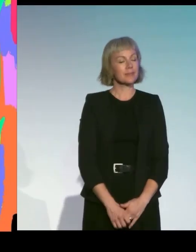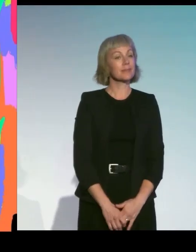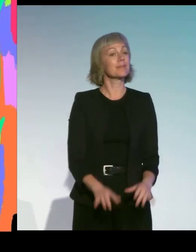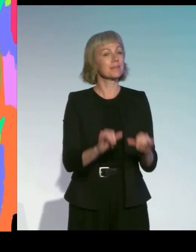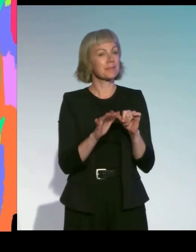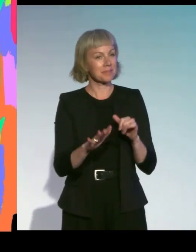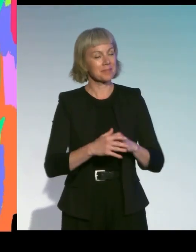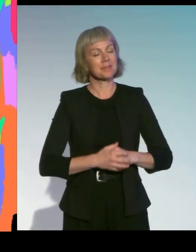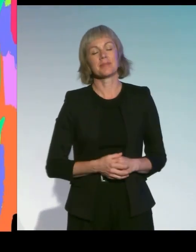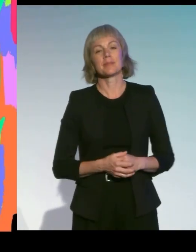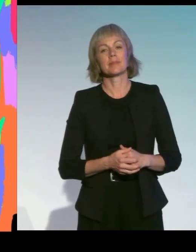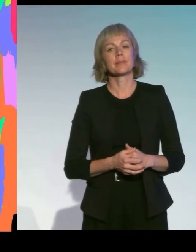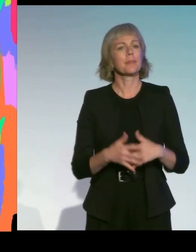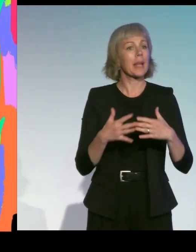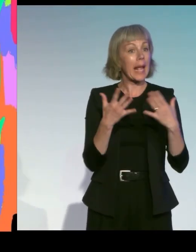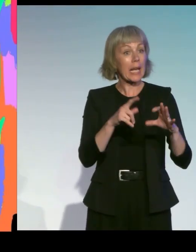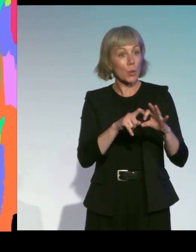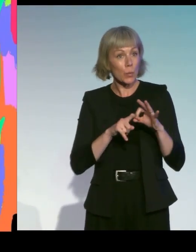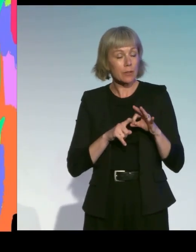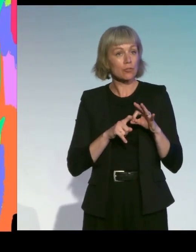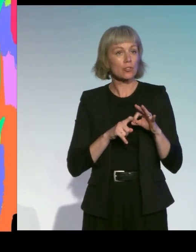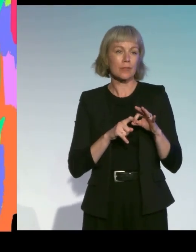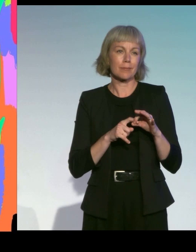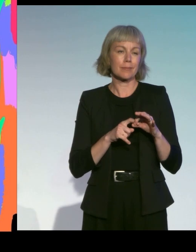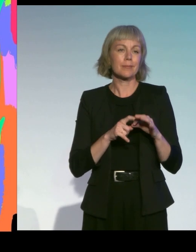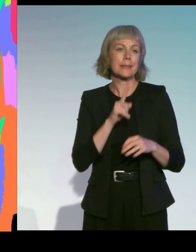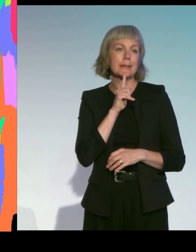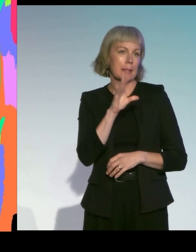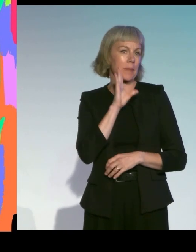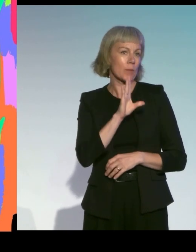Great. So if you have any questions, feel free, as mentioned, to